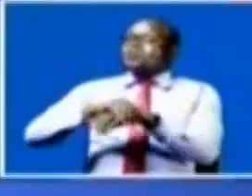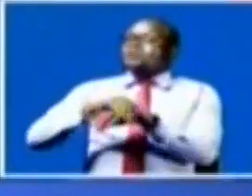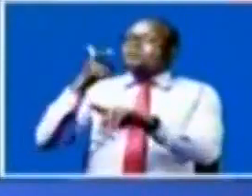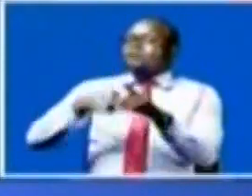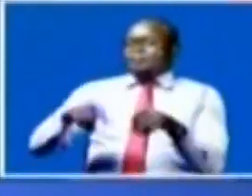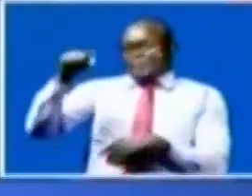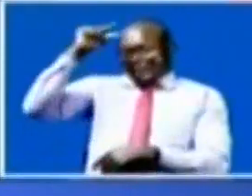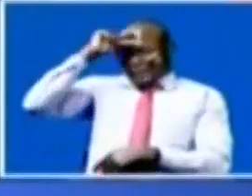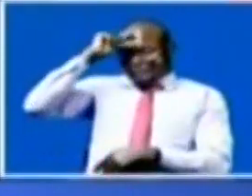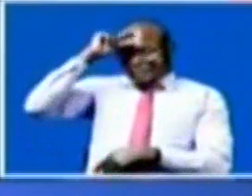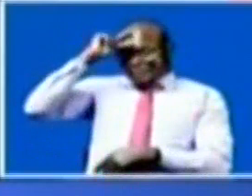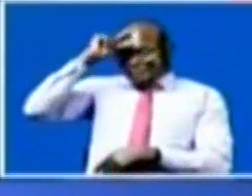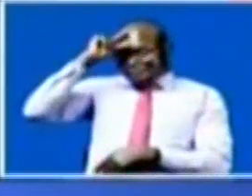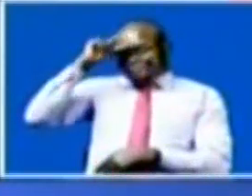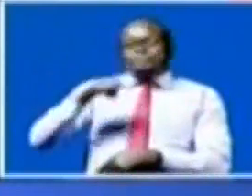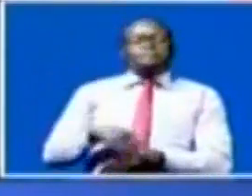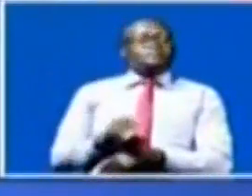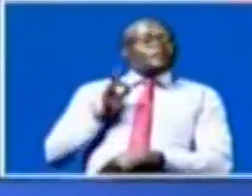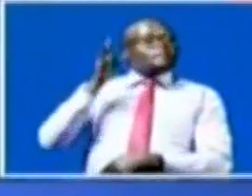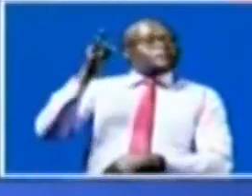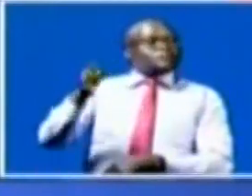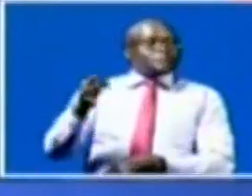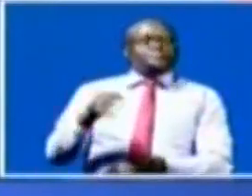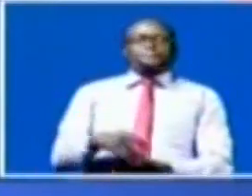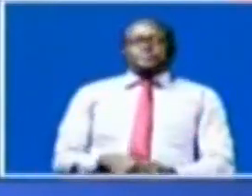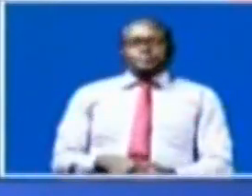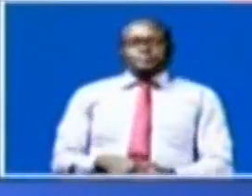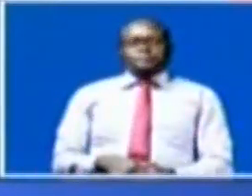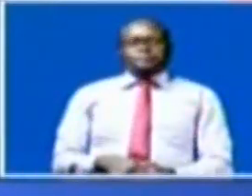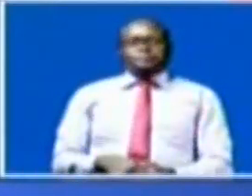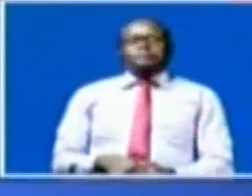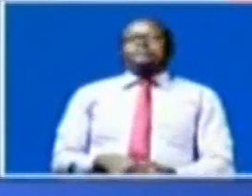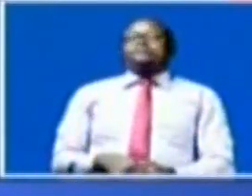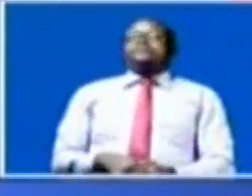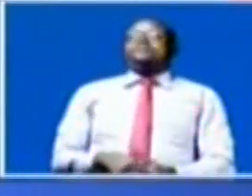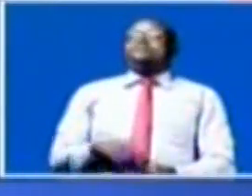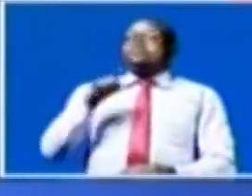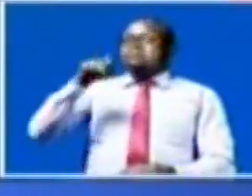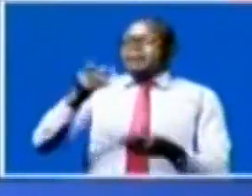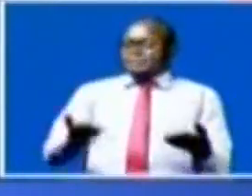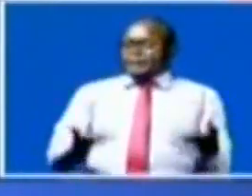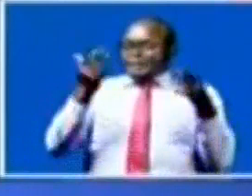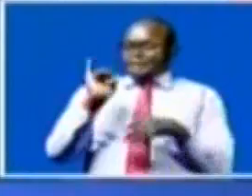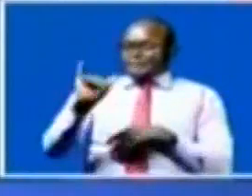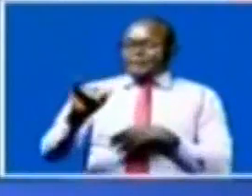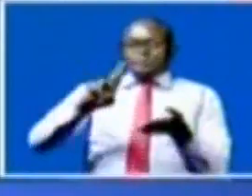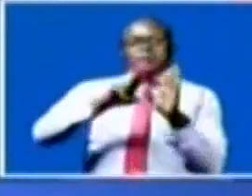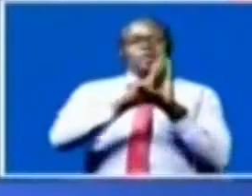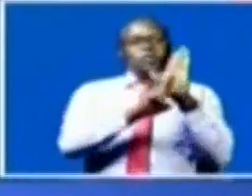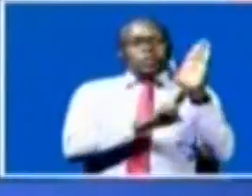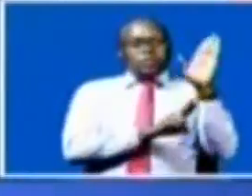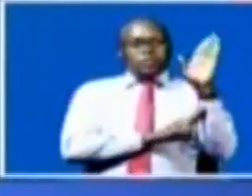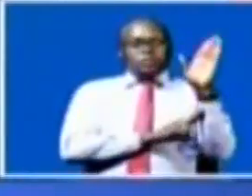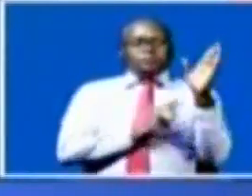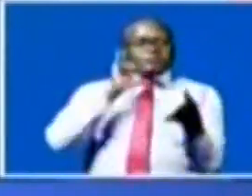from government. Going into the future, we are going to enhance that formula